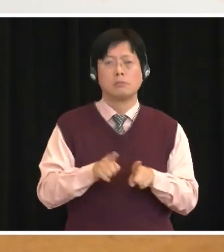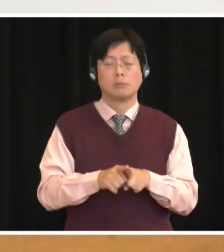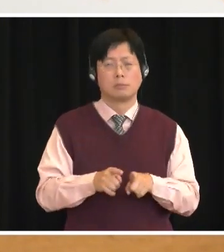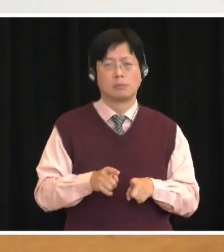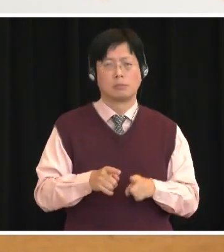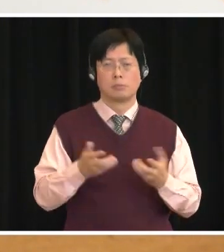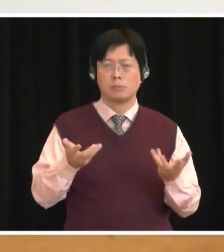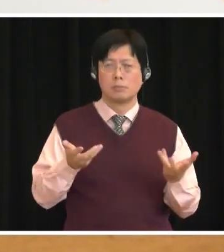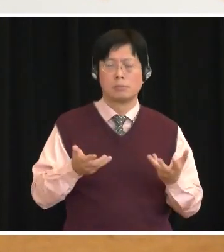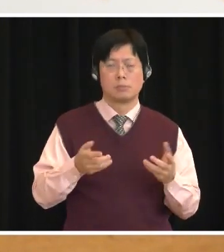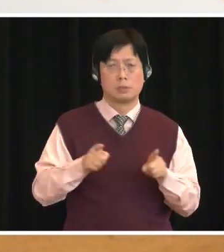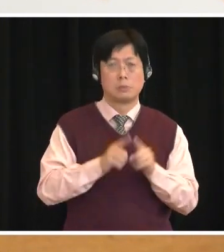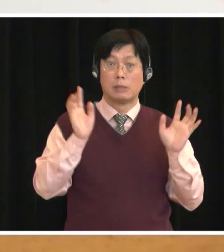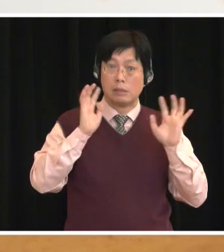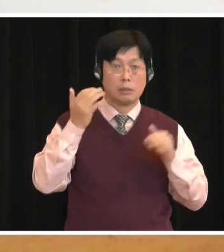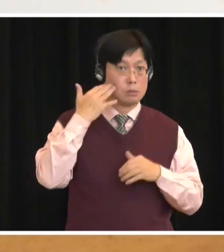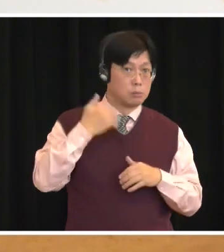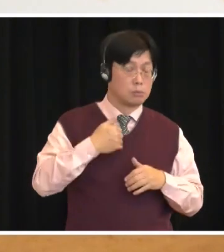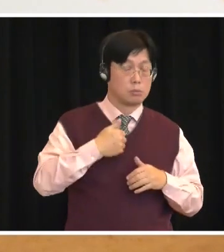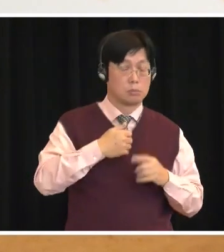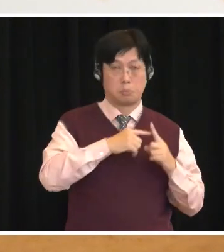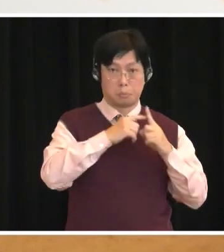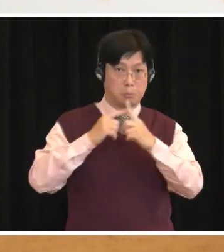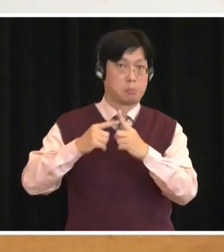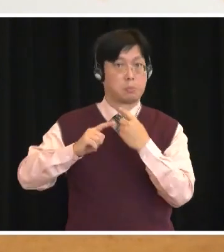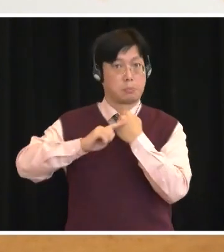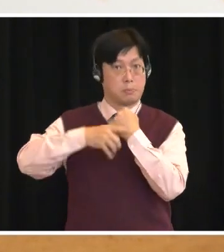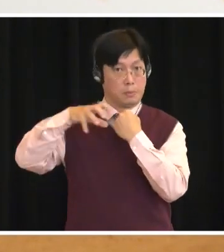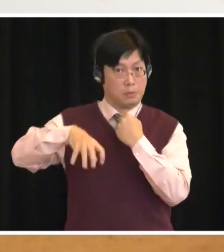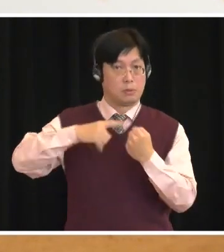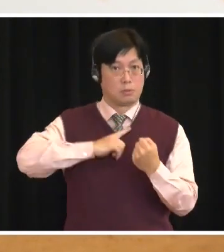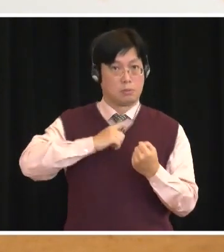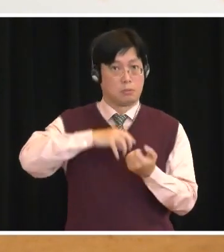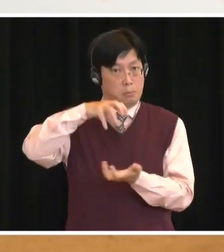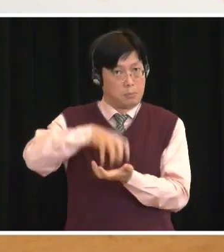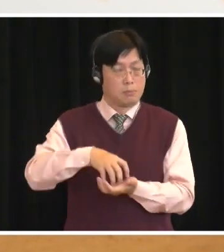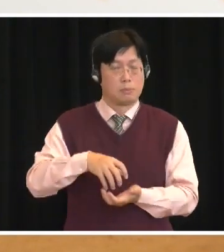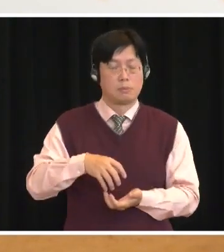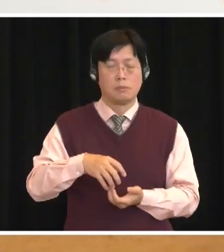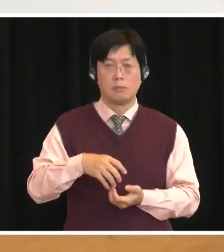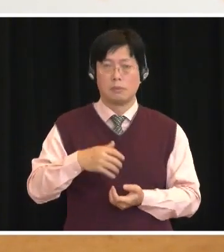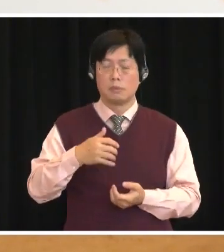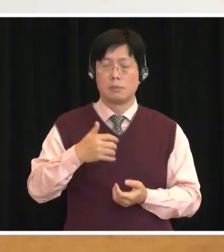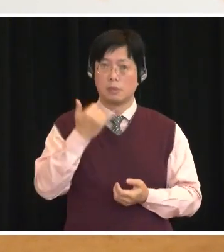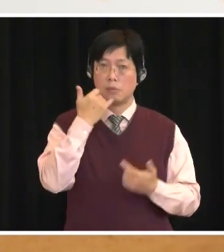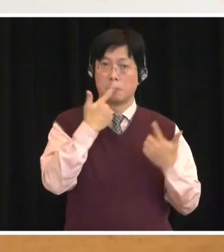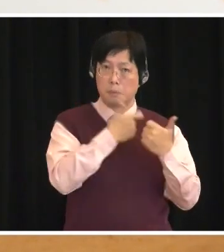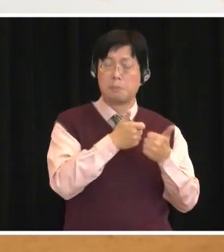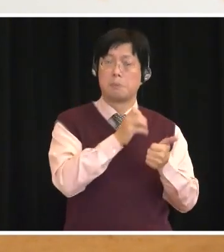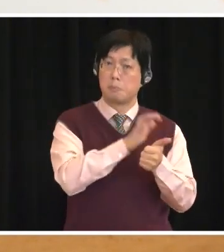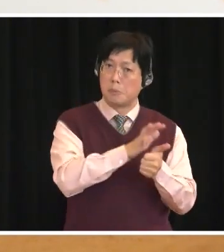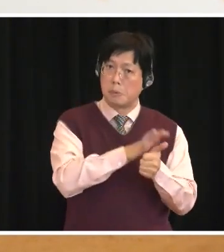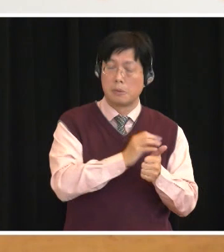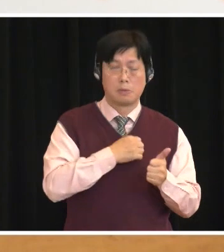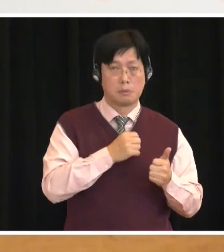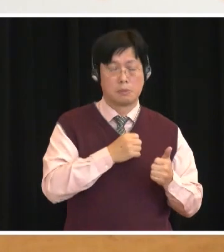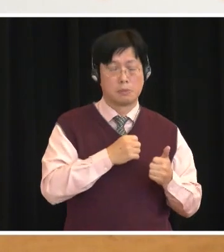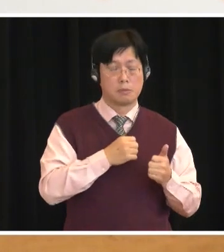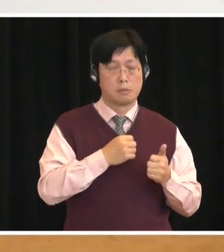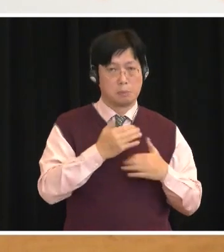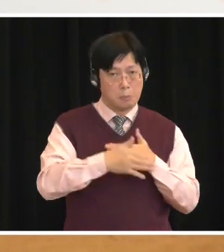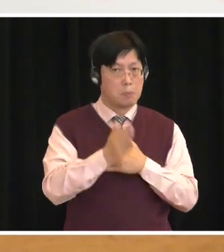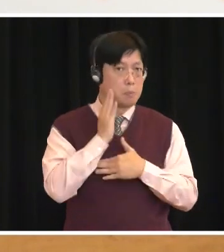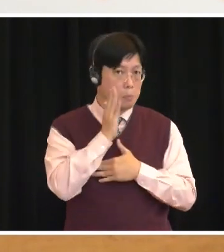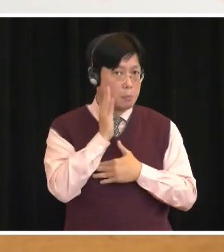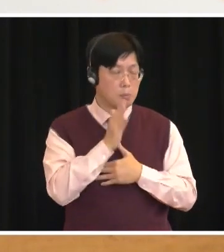witnesses at court. How are they helped to give their evidence? And is